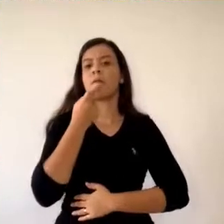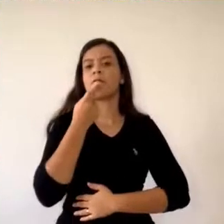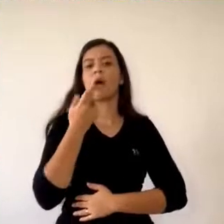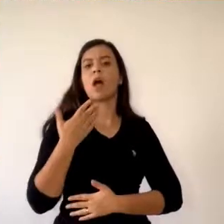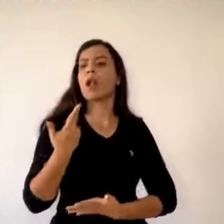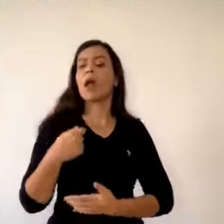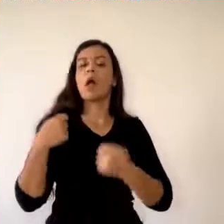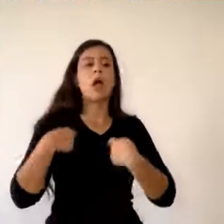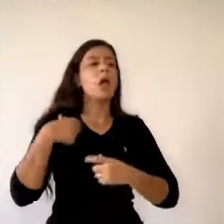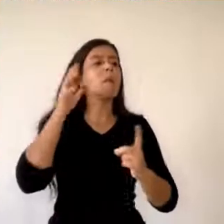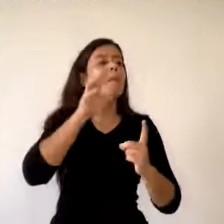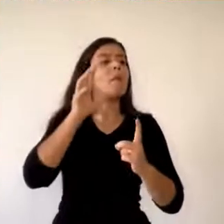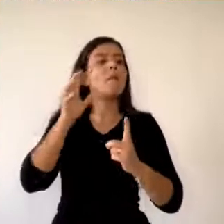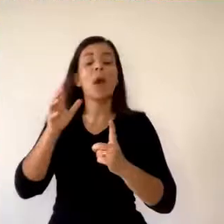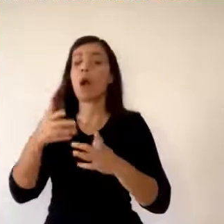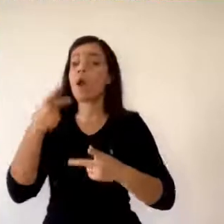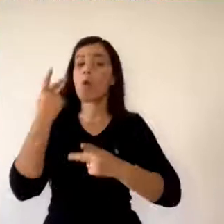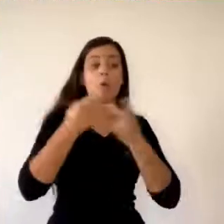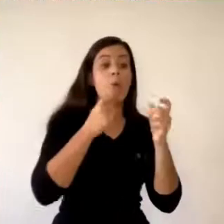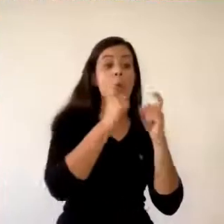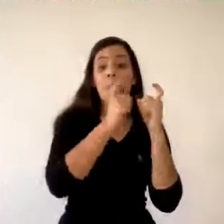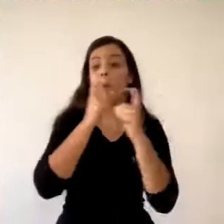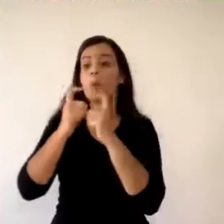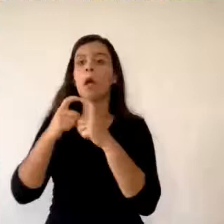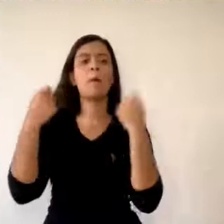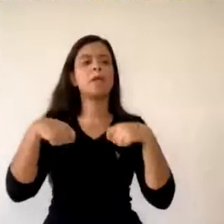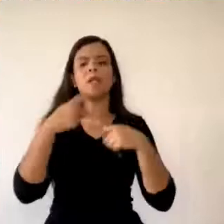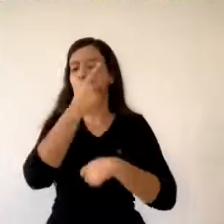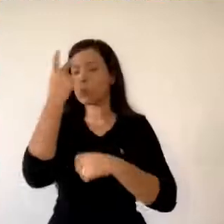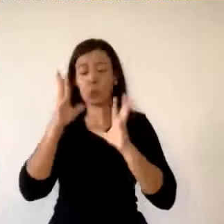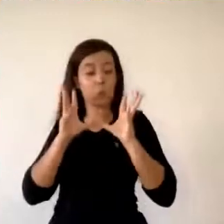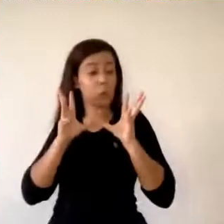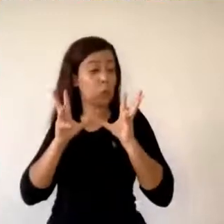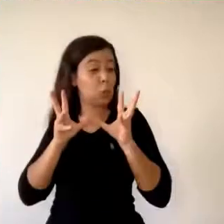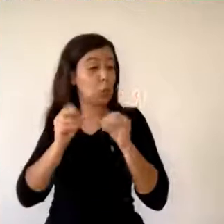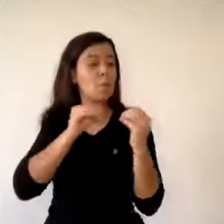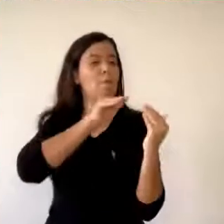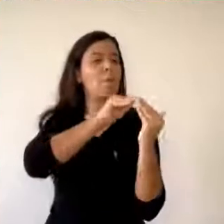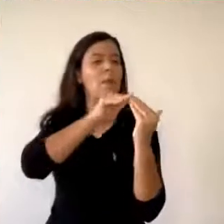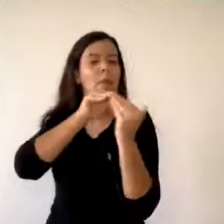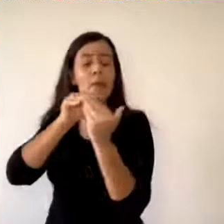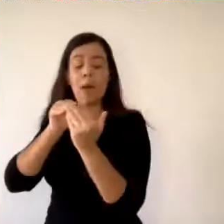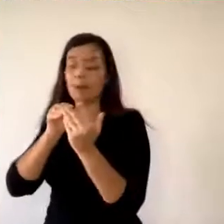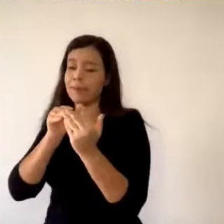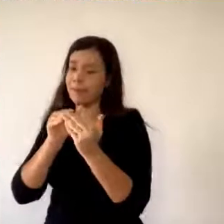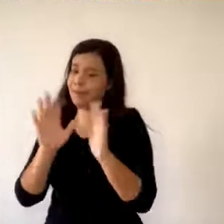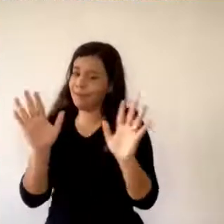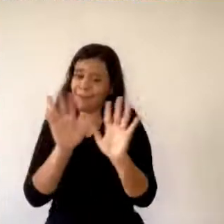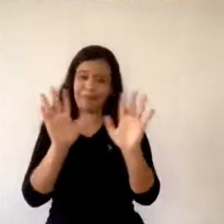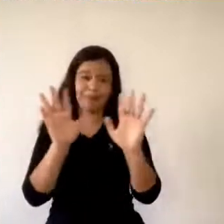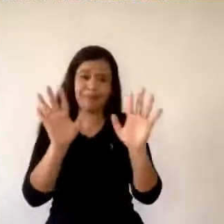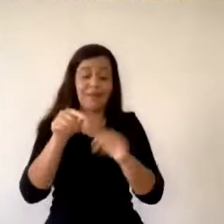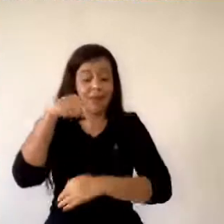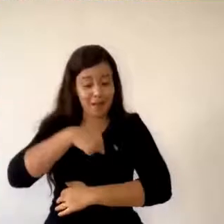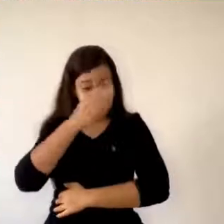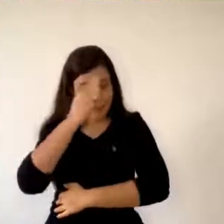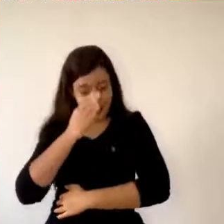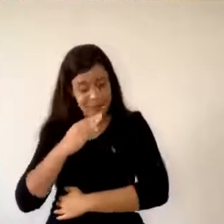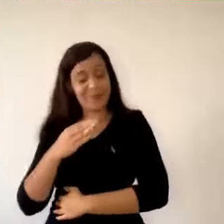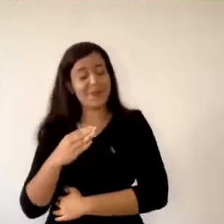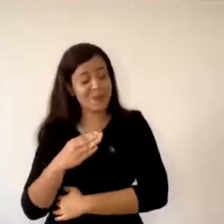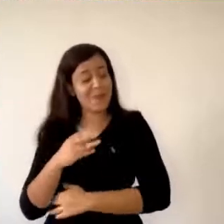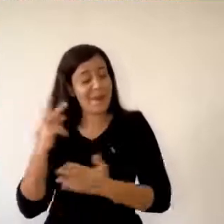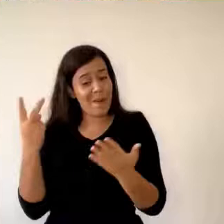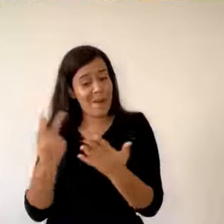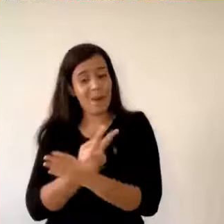to close the conversation in such a way that everybody enters into this big consensus. And this is